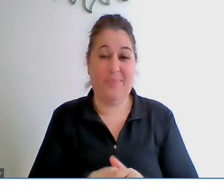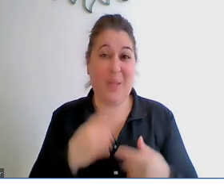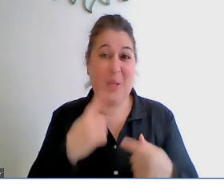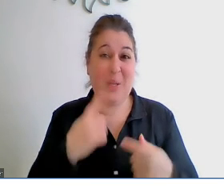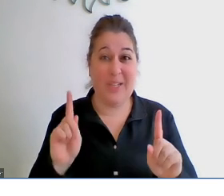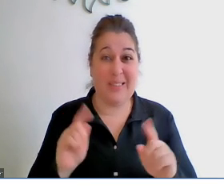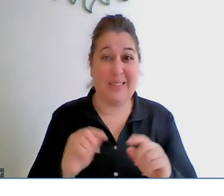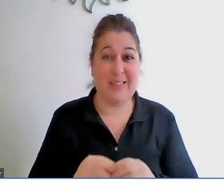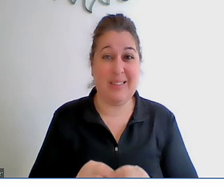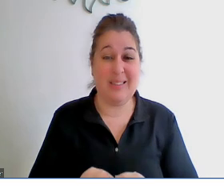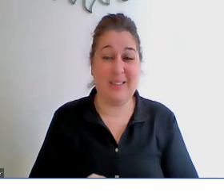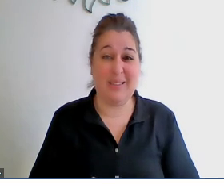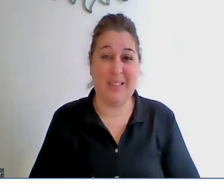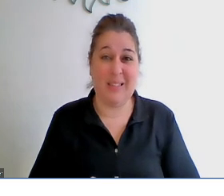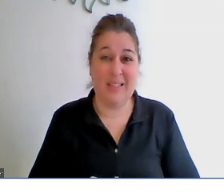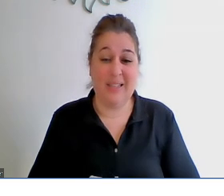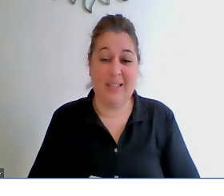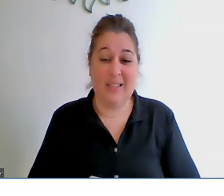equals a negative.